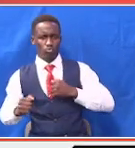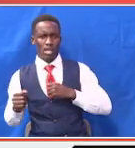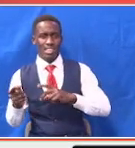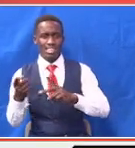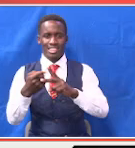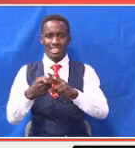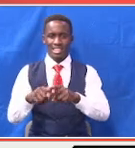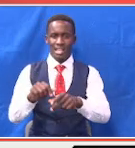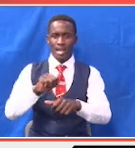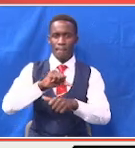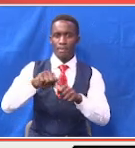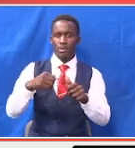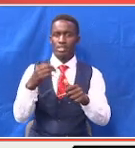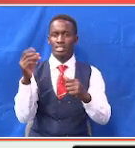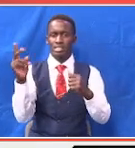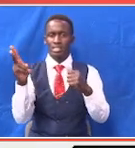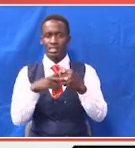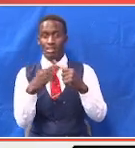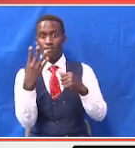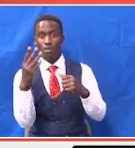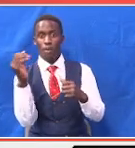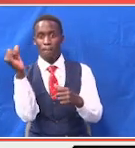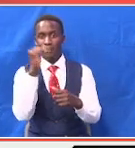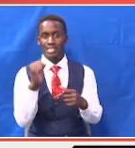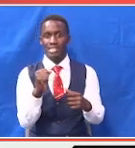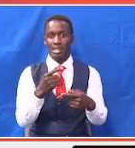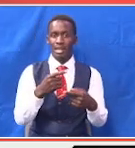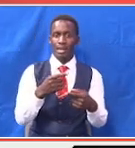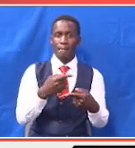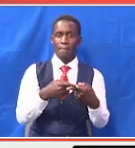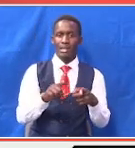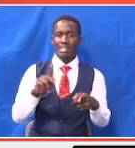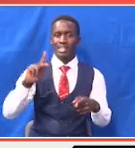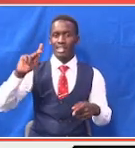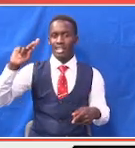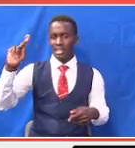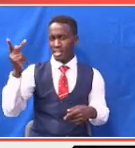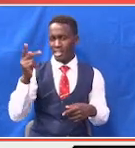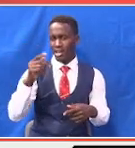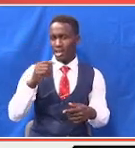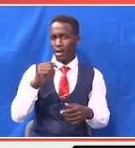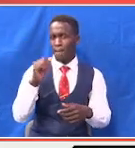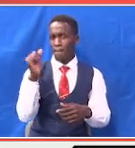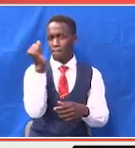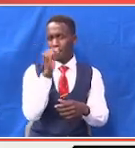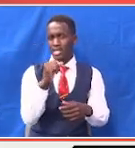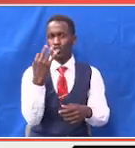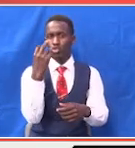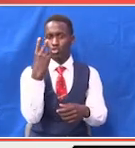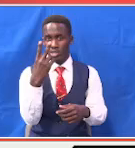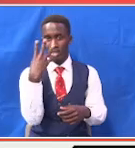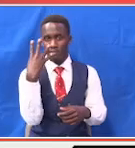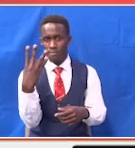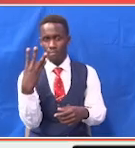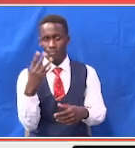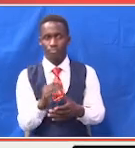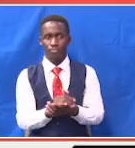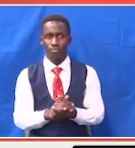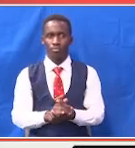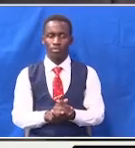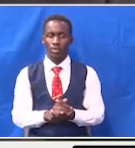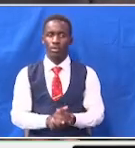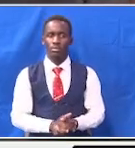at 74%. Kenya is failing at 24%. You know, the hubs that we the